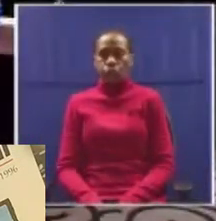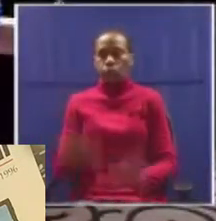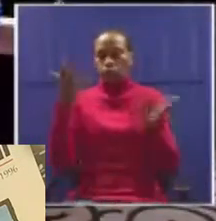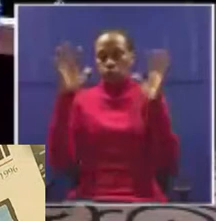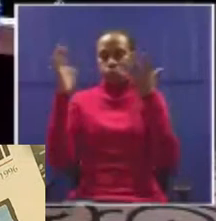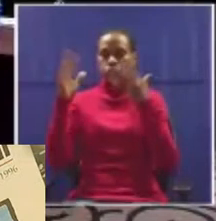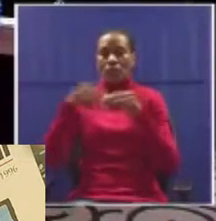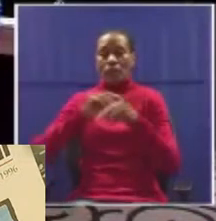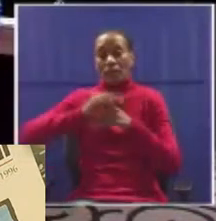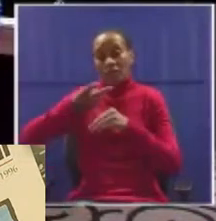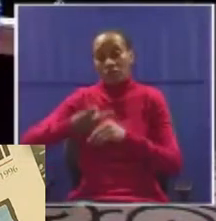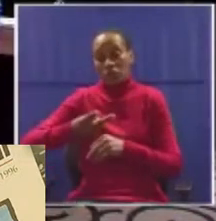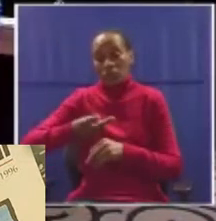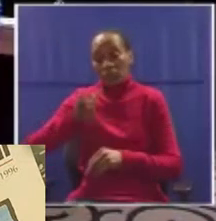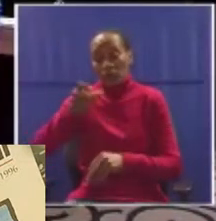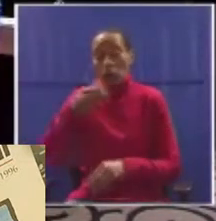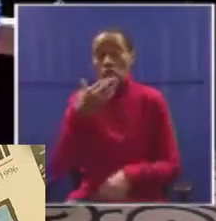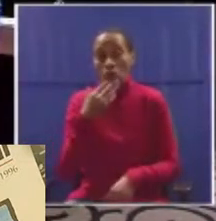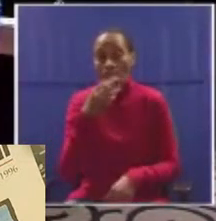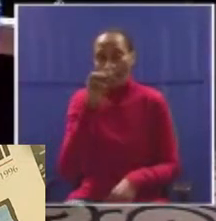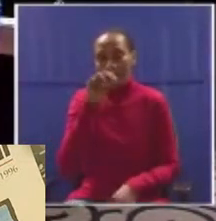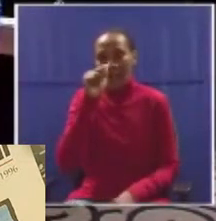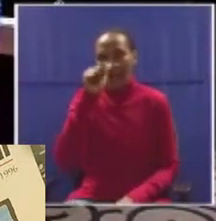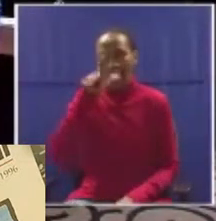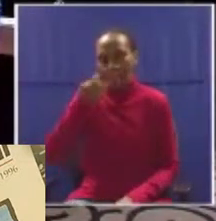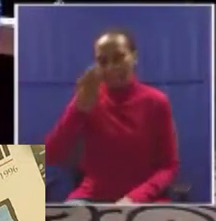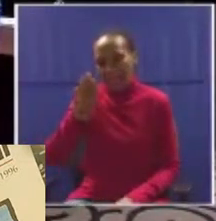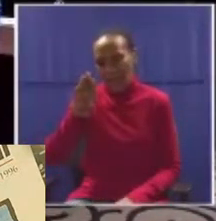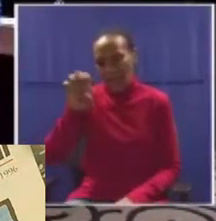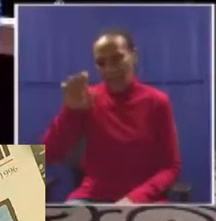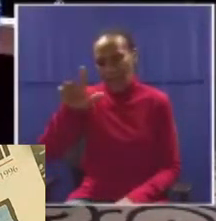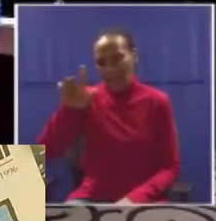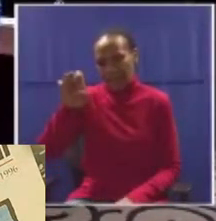the next speaker is the honorable mobileza